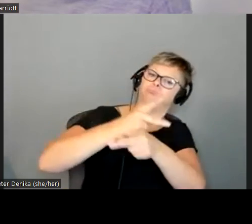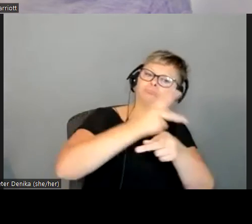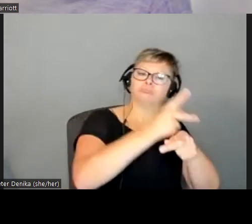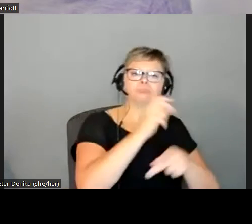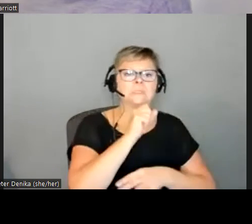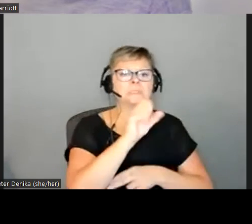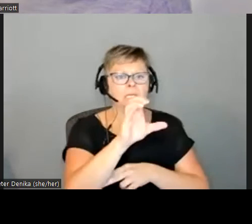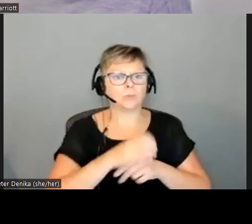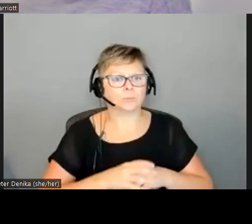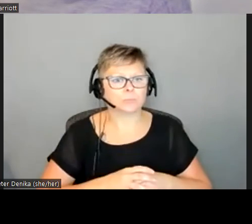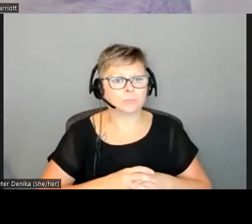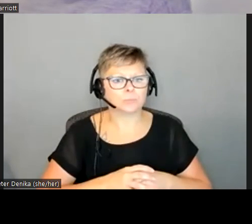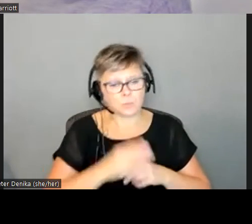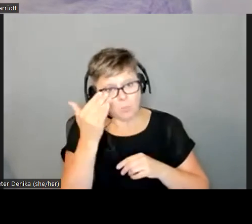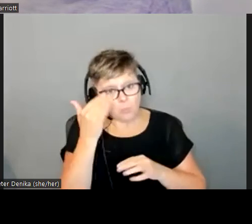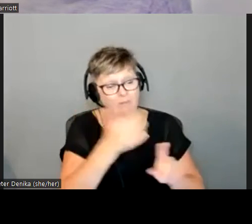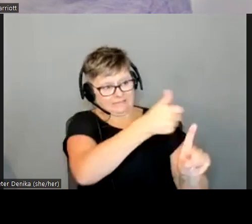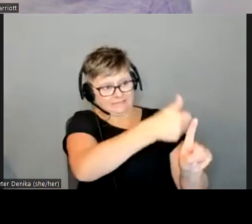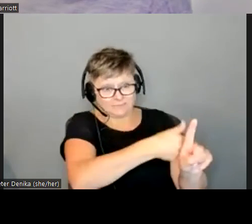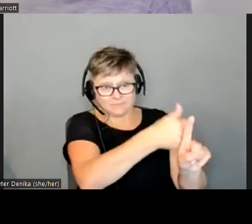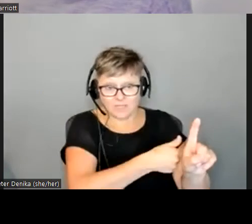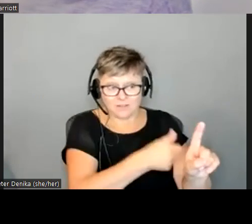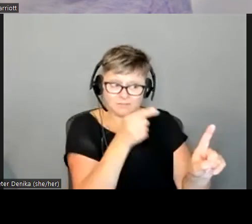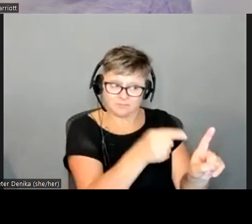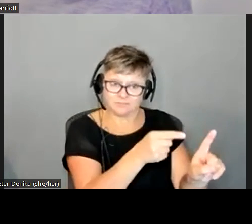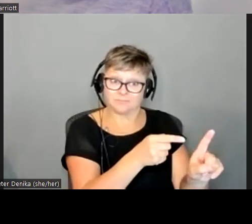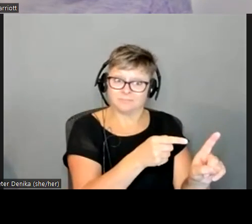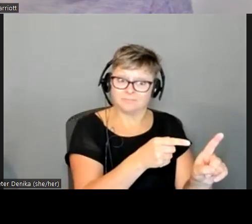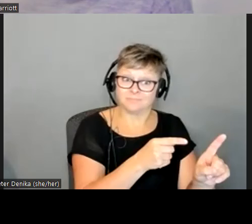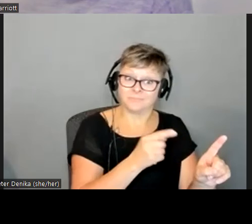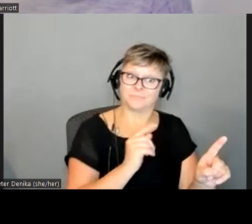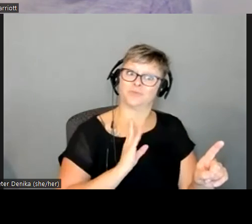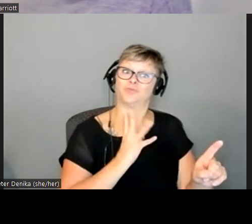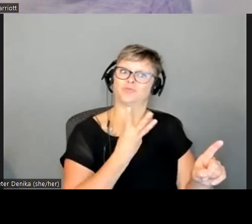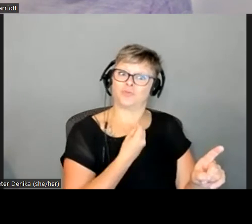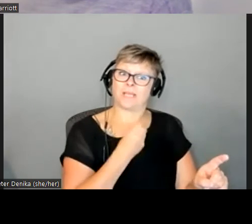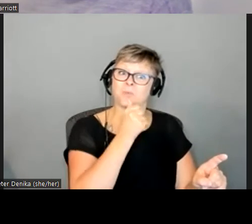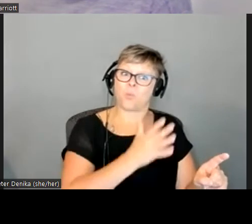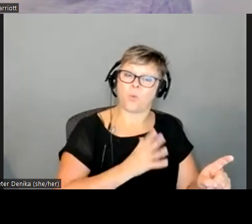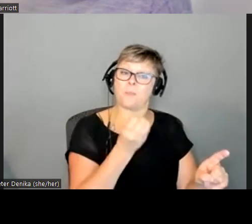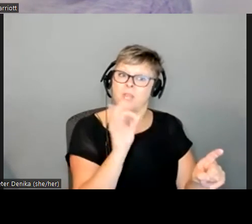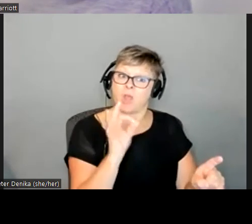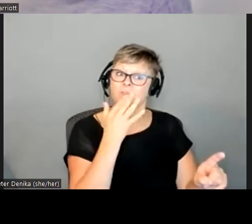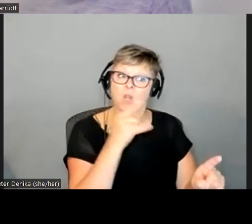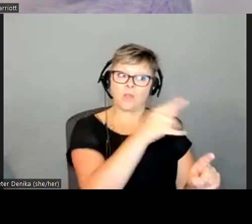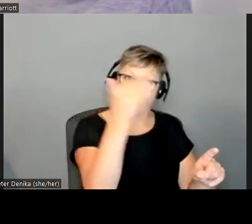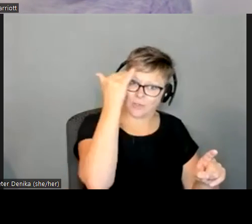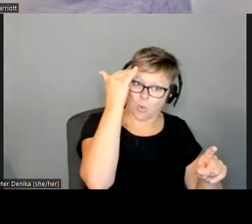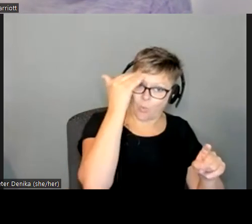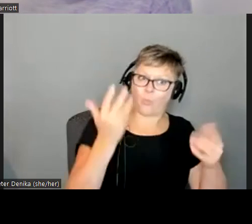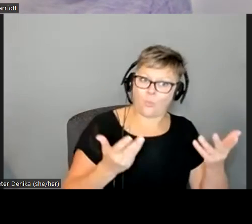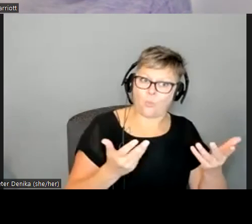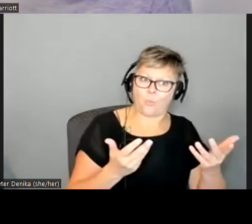sensitive way, because they themselves are trans women of color. So they will look after other trans women of